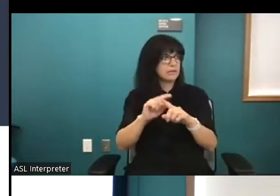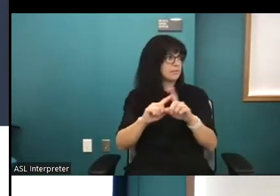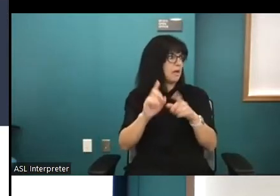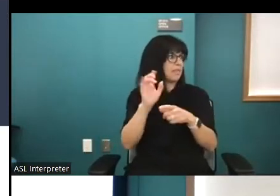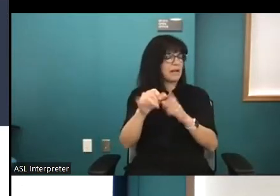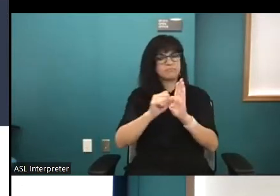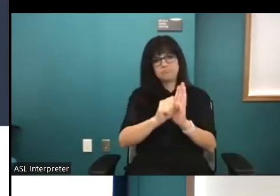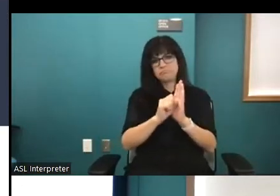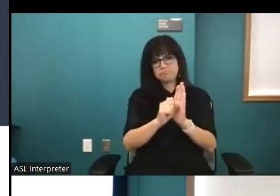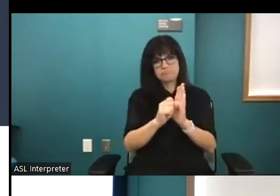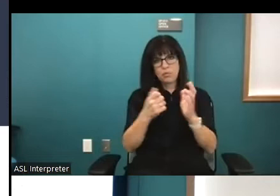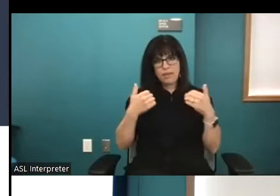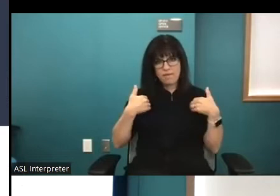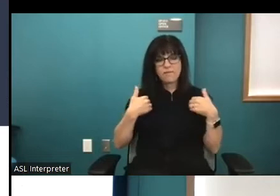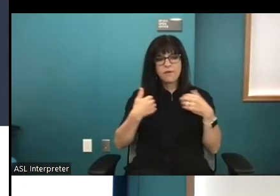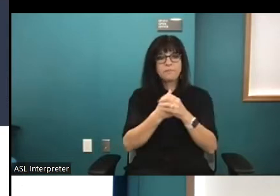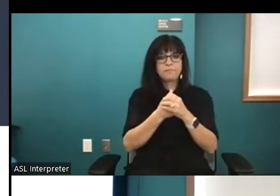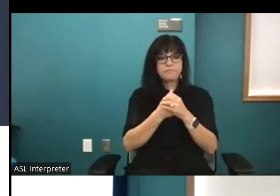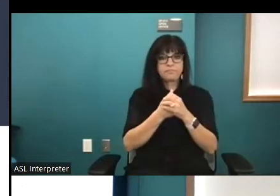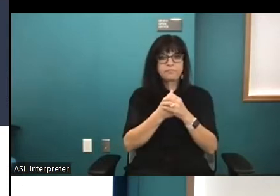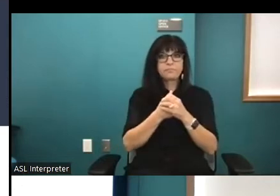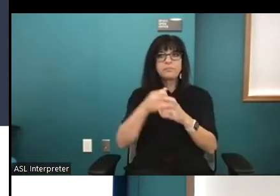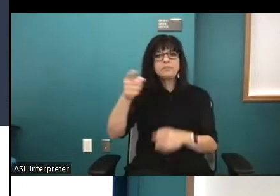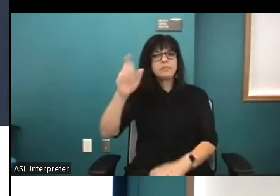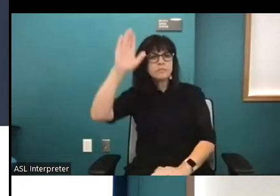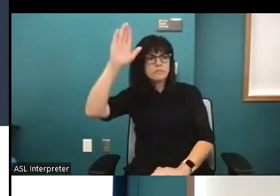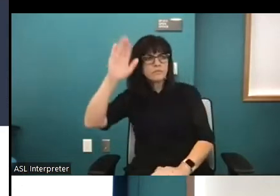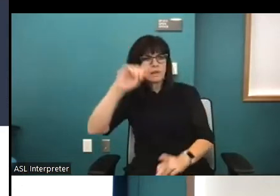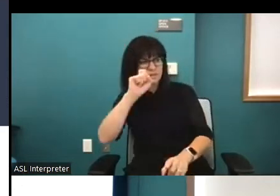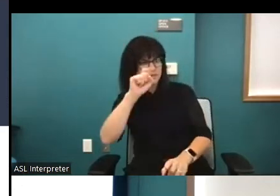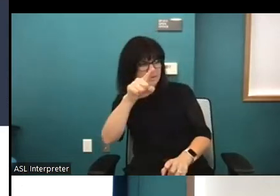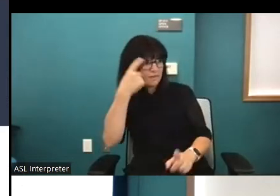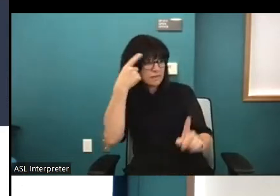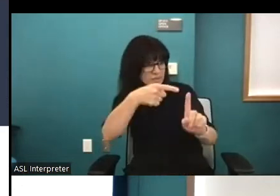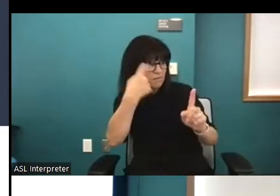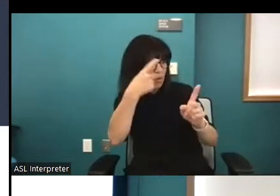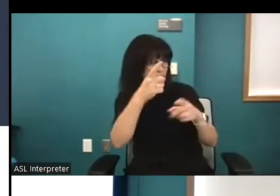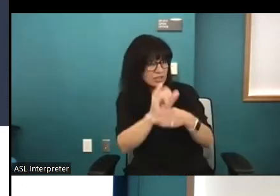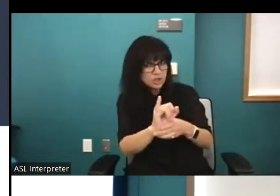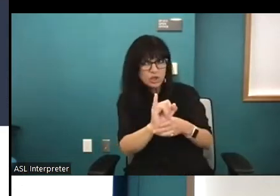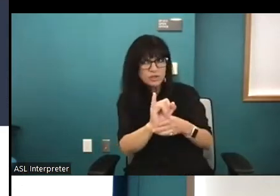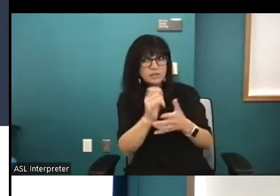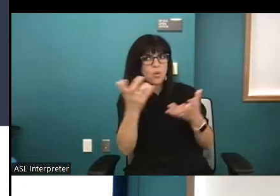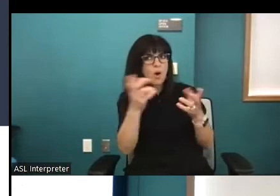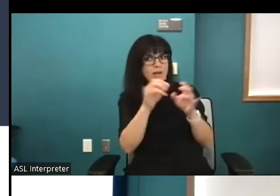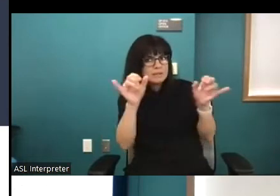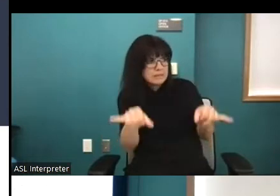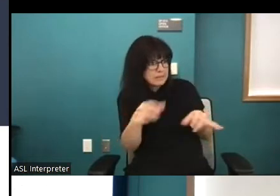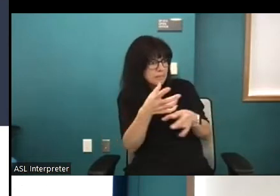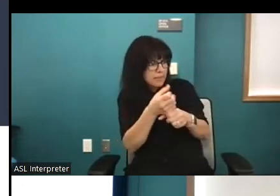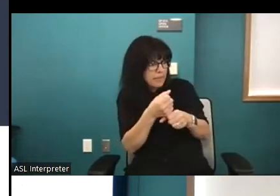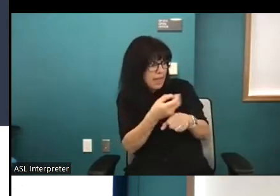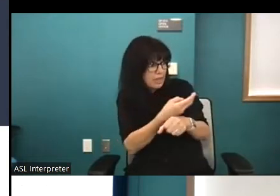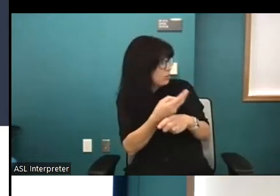just a sample of what they've got. Okay, mapping. Can I ask, is it specific to insurance what system they get? Very close.